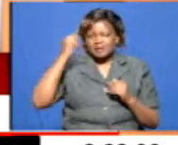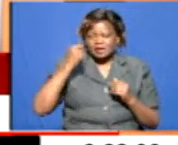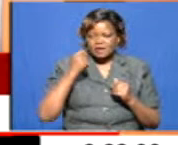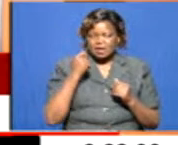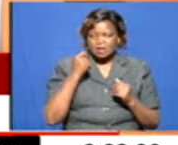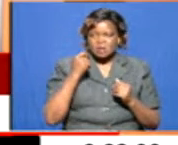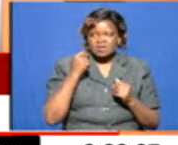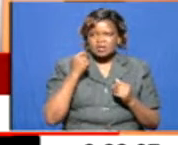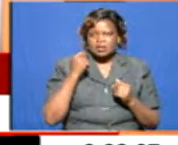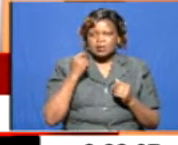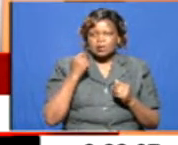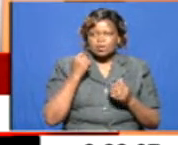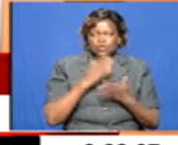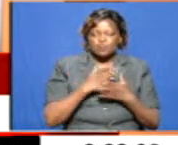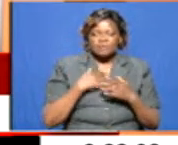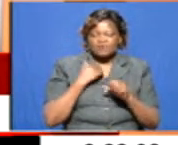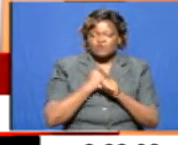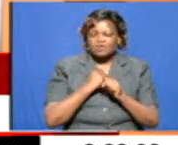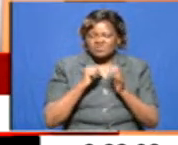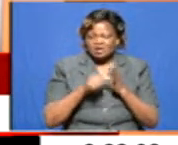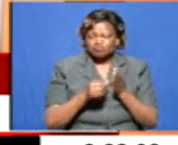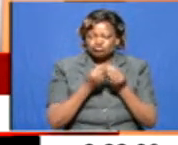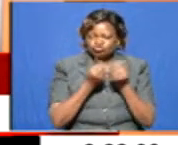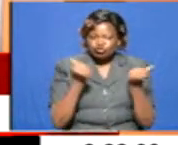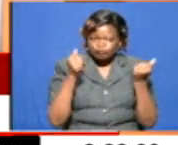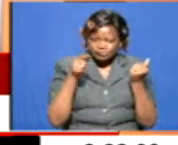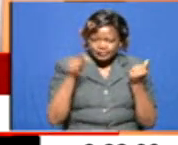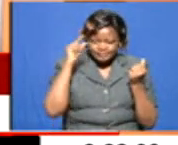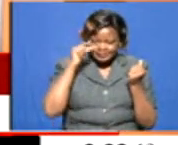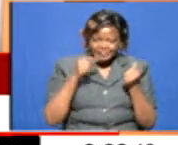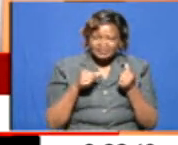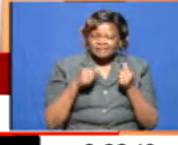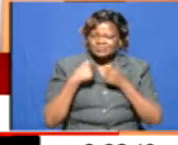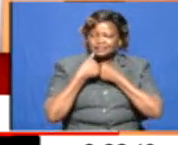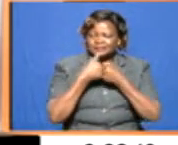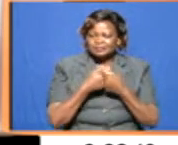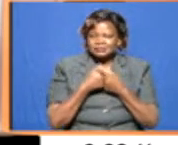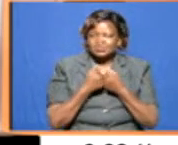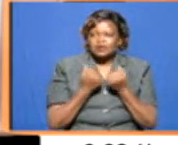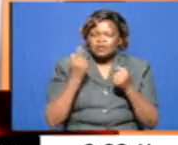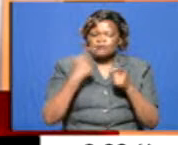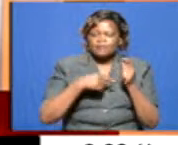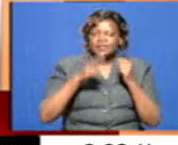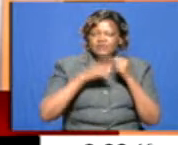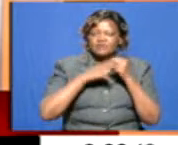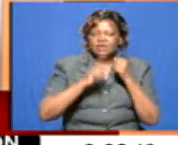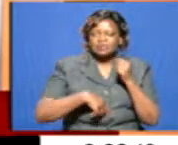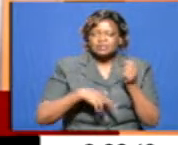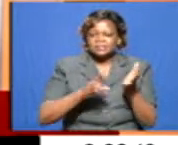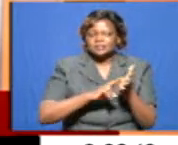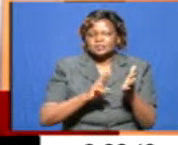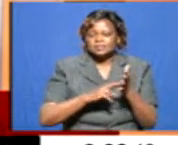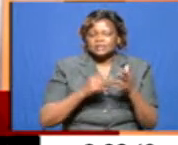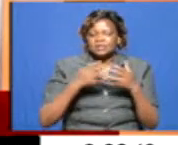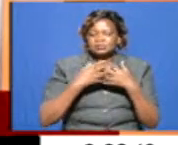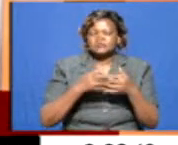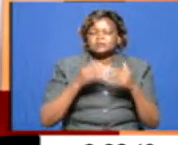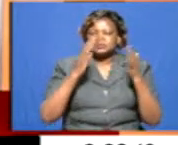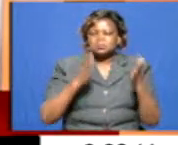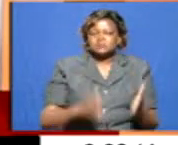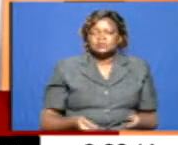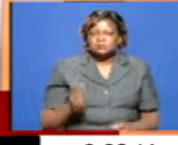various efforts in place to address the gender gap. Out of the 7,000 registered engineers in Kenya, less